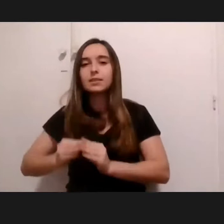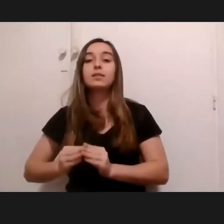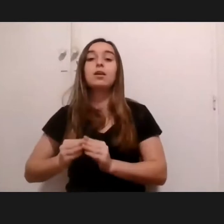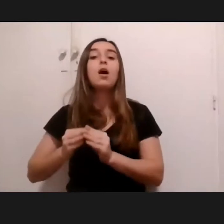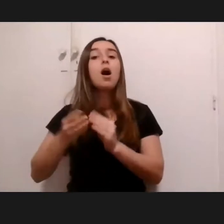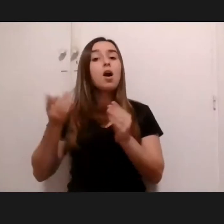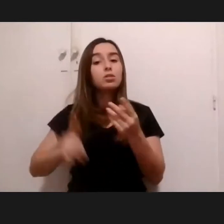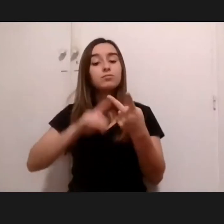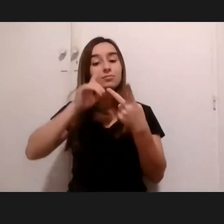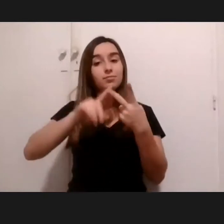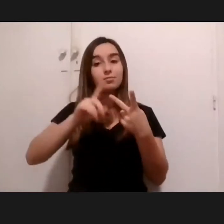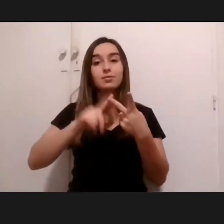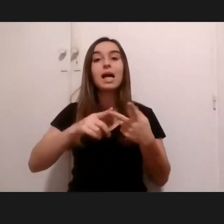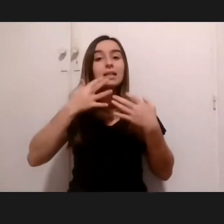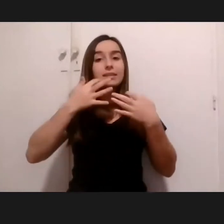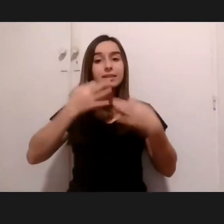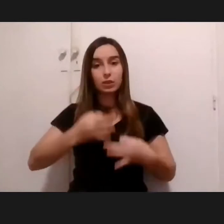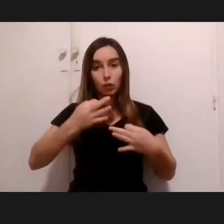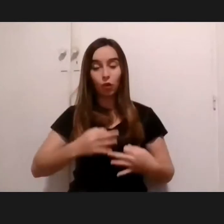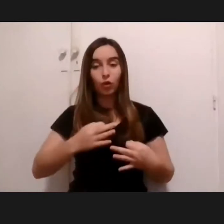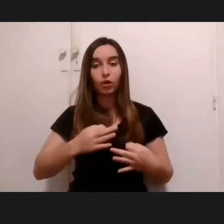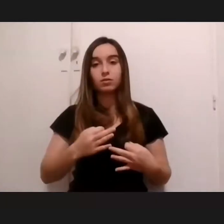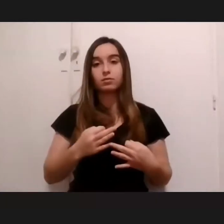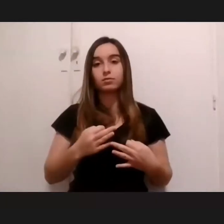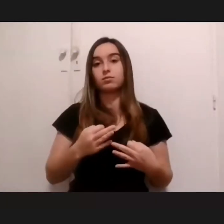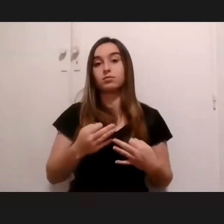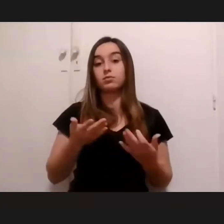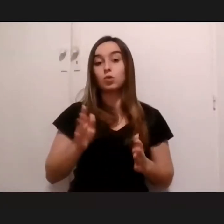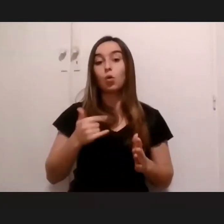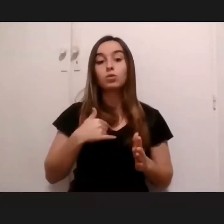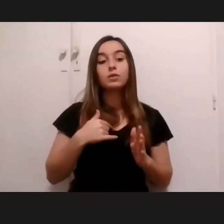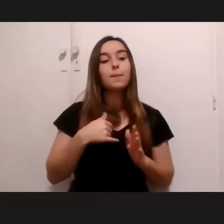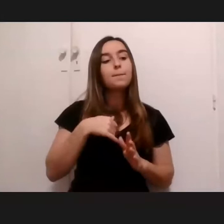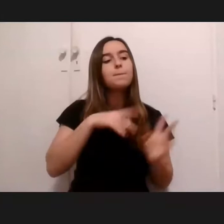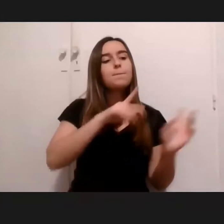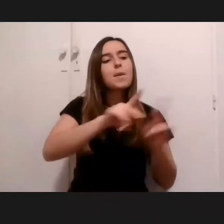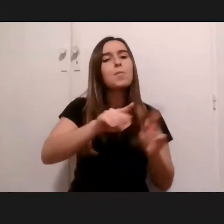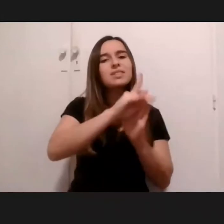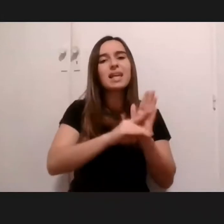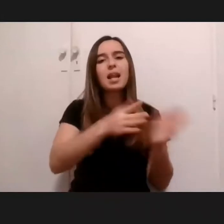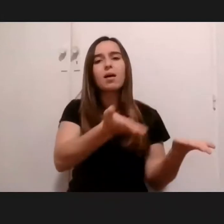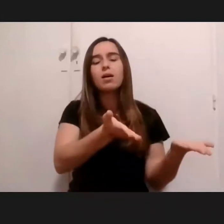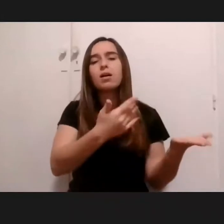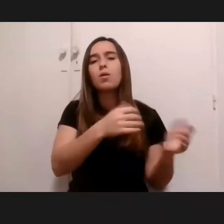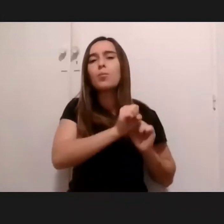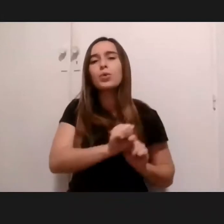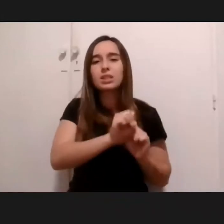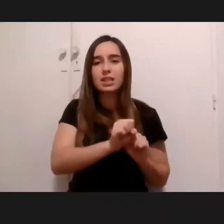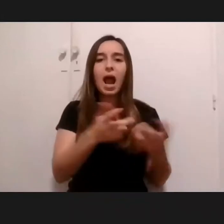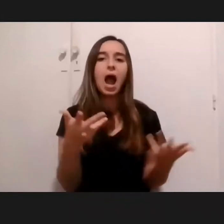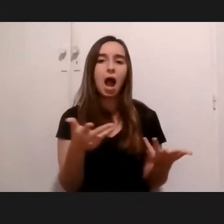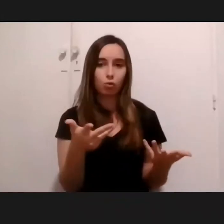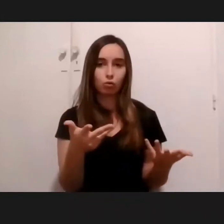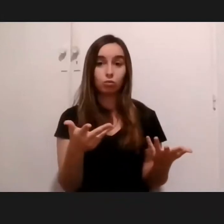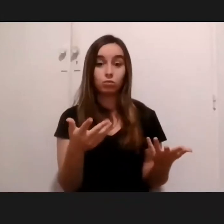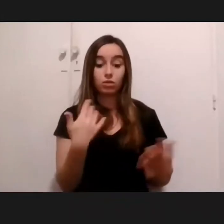and that is a lot of clarity about how the data of people are protected. What we see more and more, or increasingly,